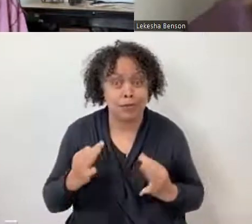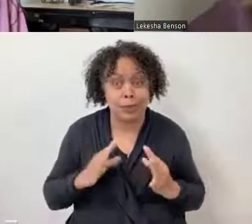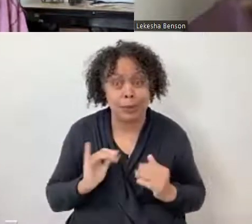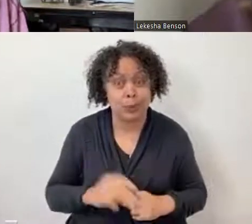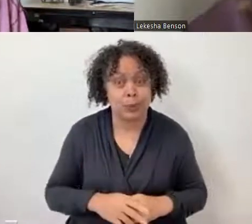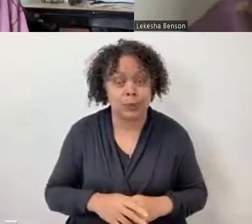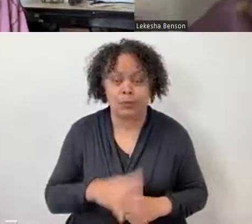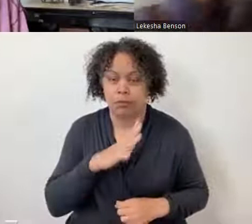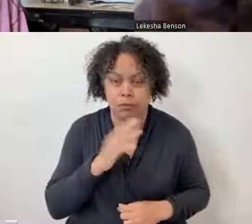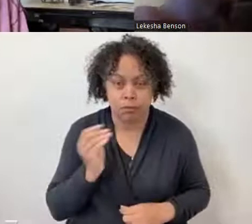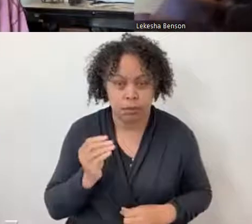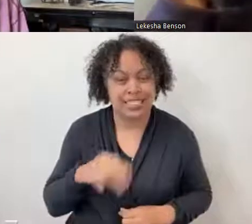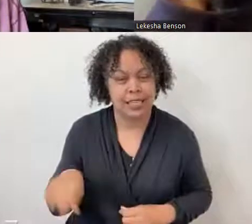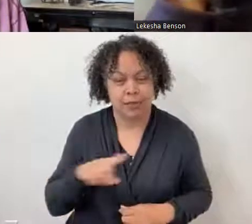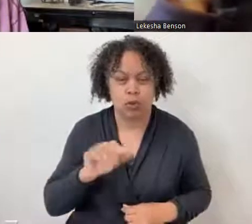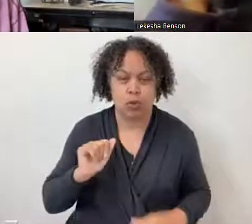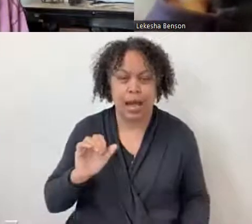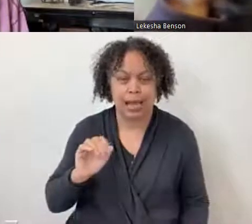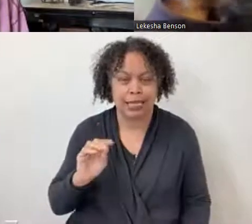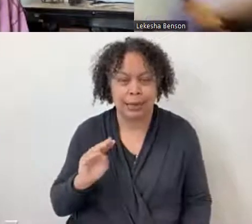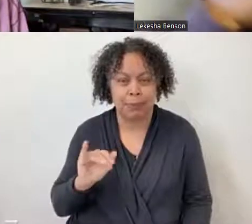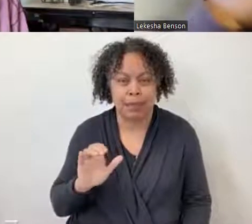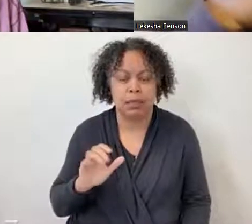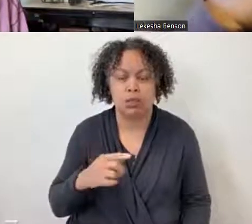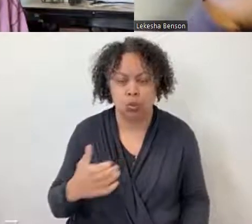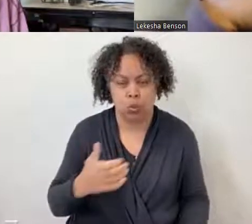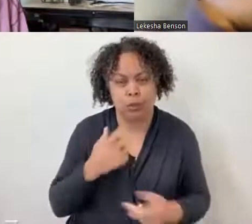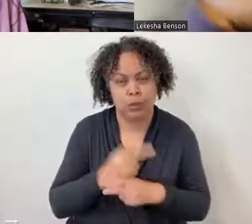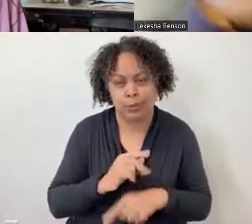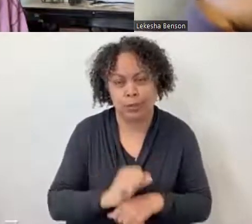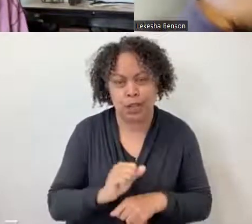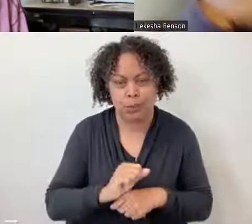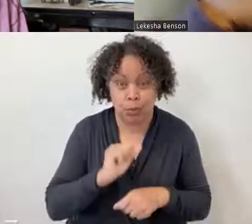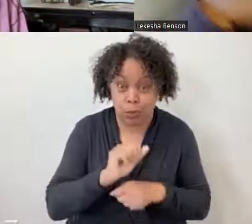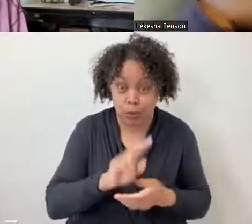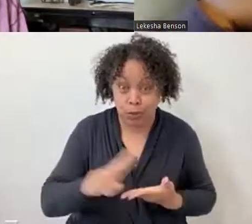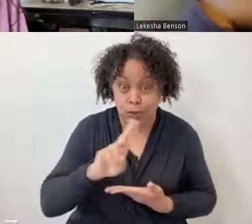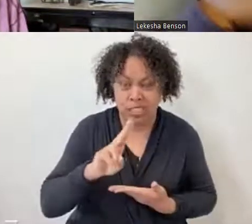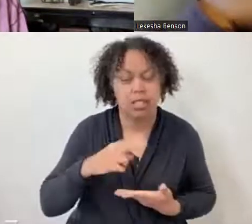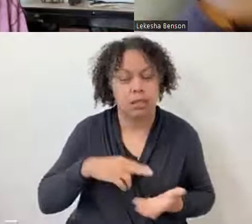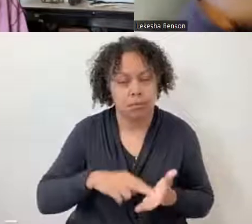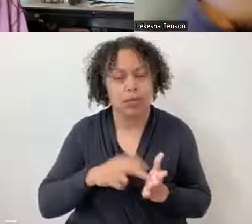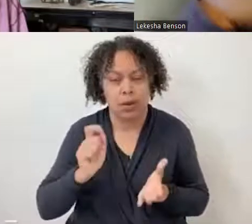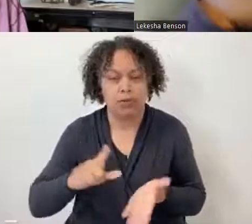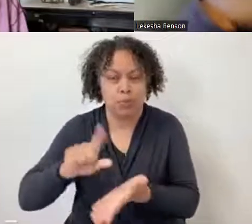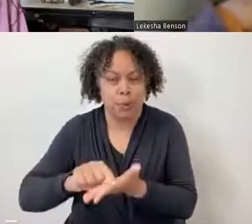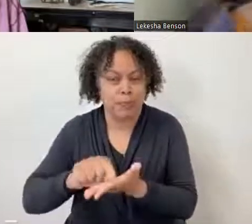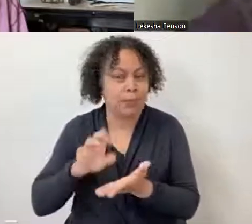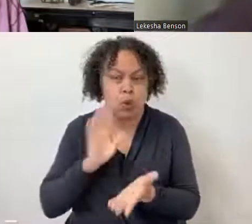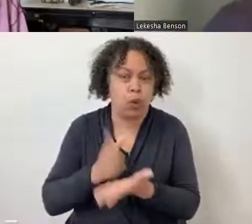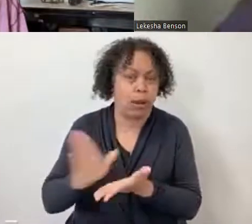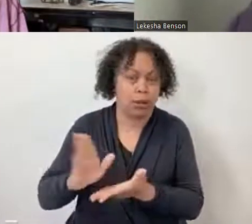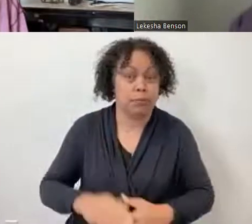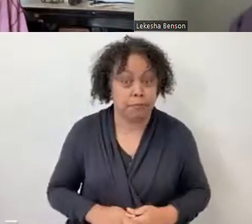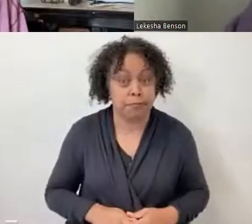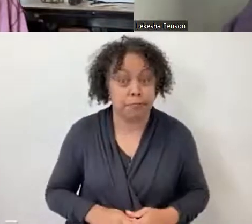if you're an academic, then you want to keep your job. So it's publish or perish and all this wonderful stuff. One of the things we've